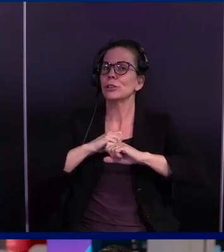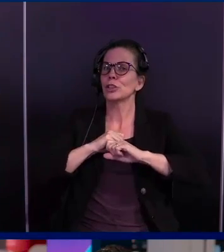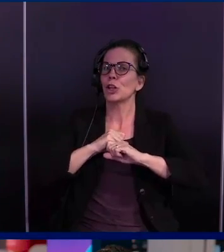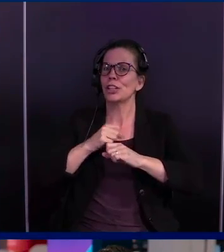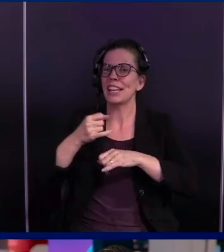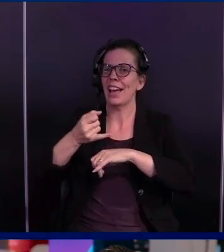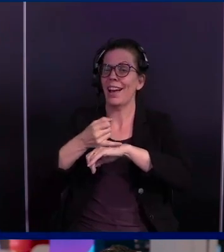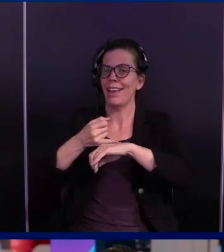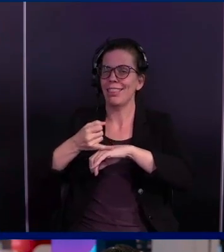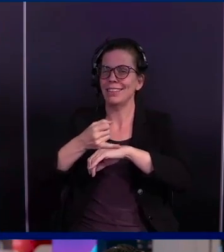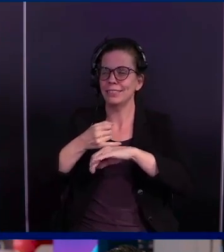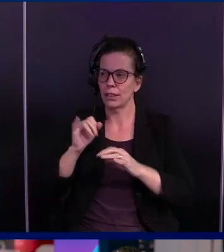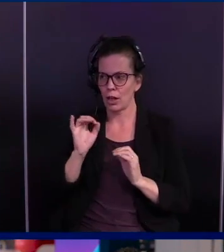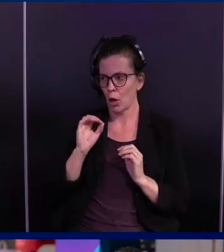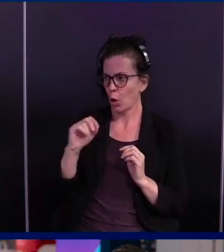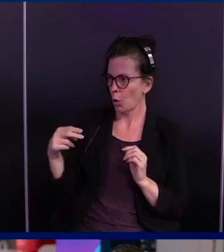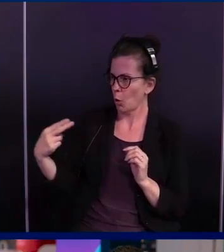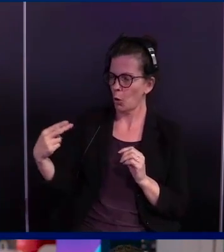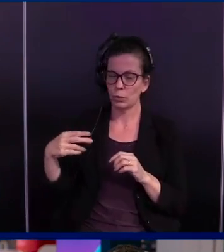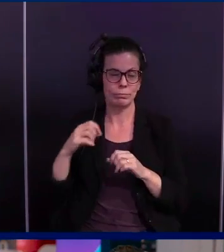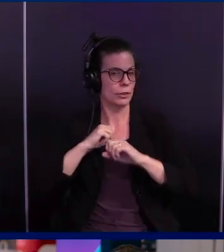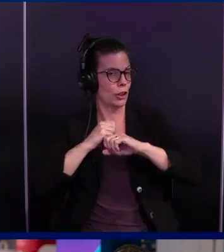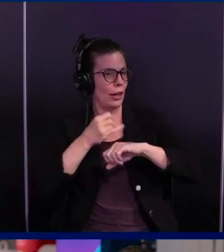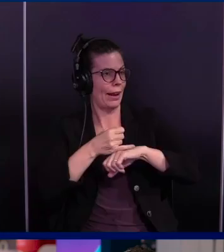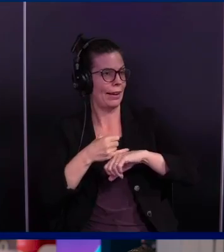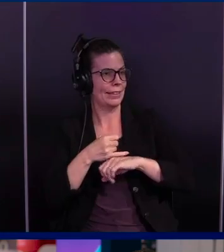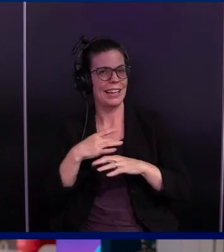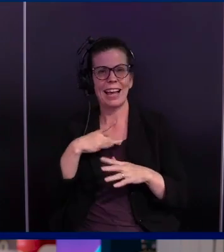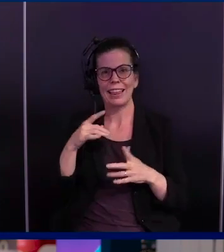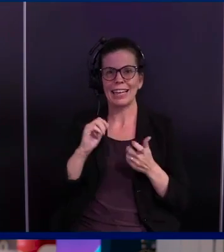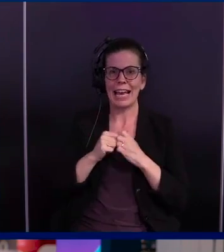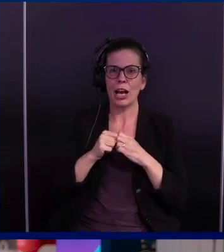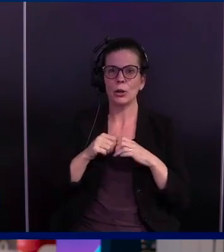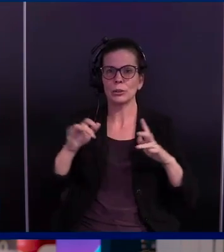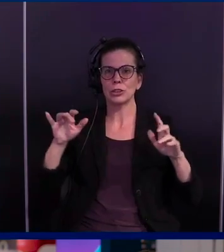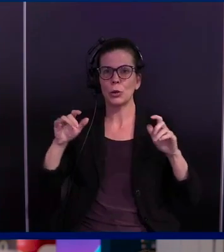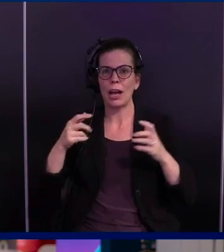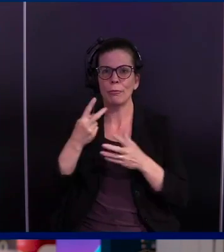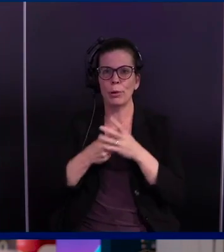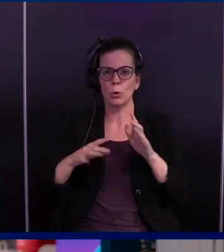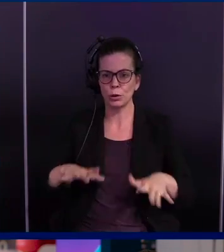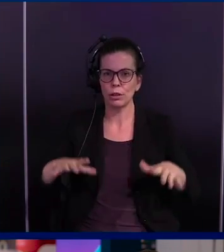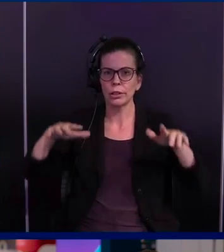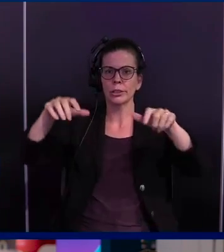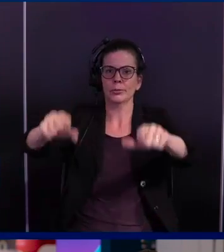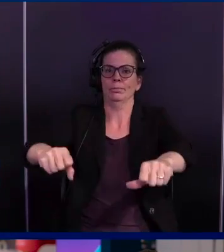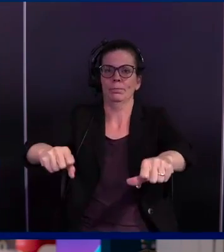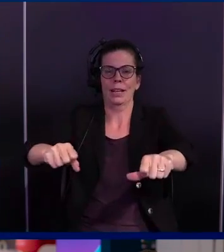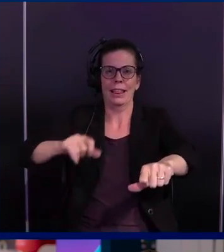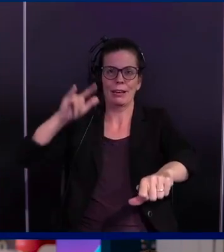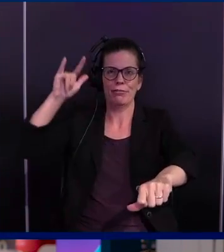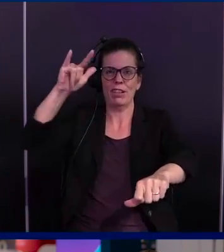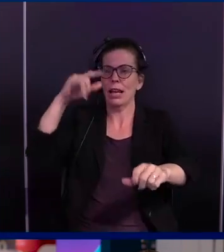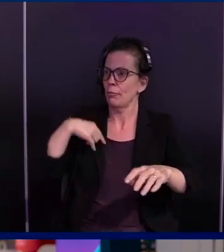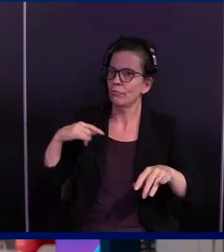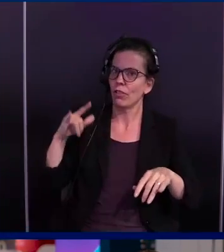island. Oh. The security island. I So like how you've got both arms extended. it's flying, man. You know. Is